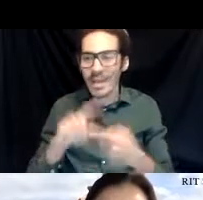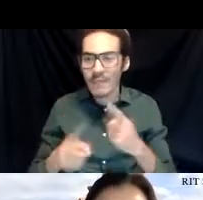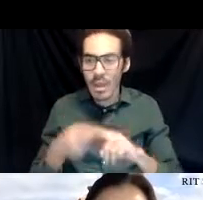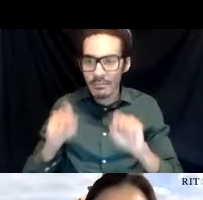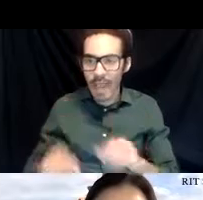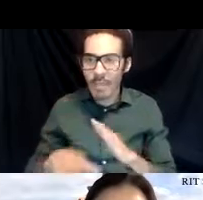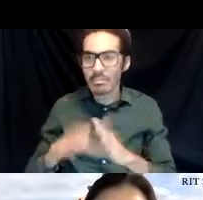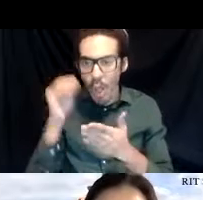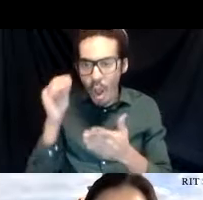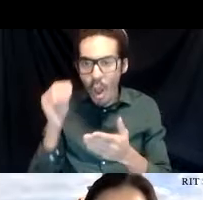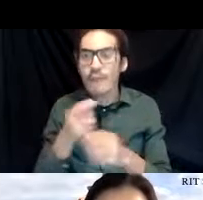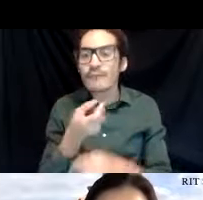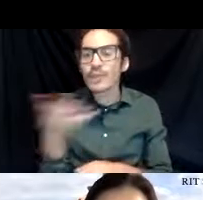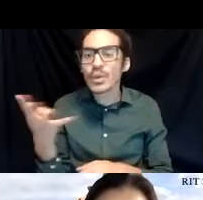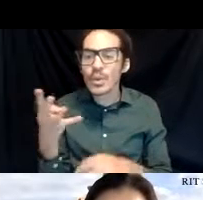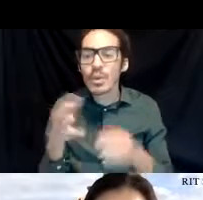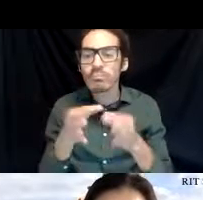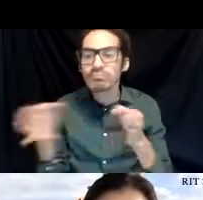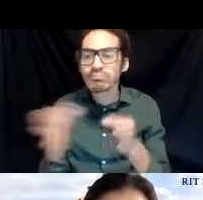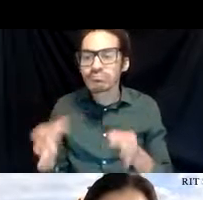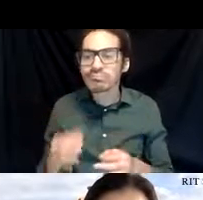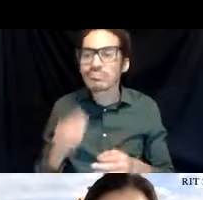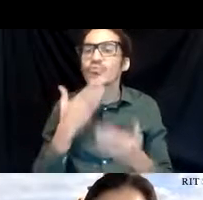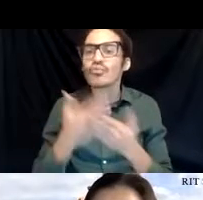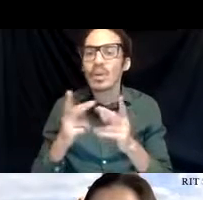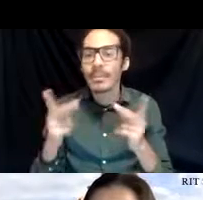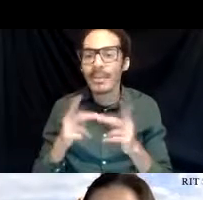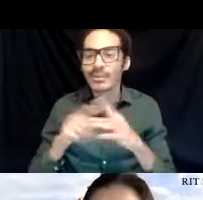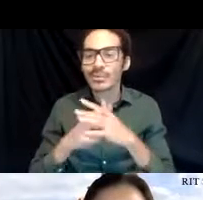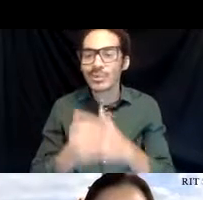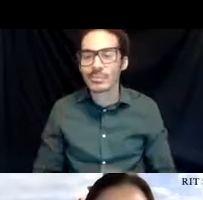a few key phrases, I think that's a good place to begin.